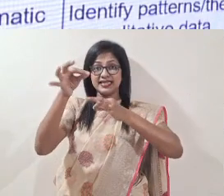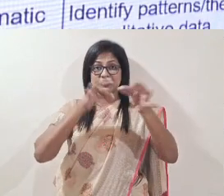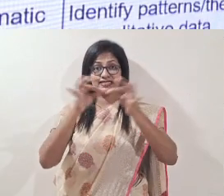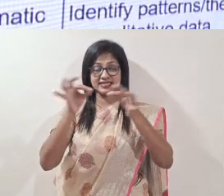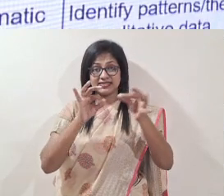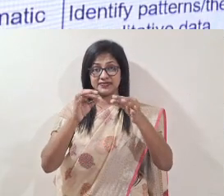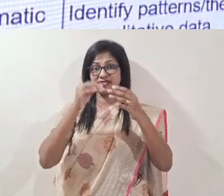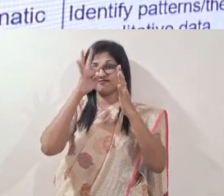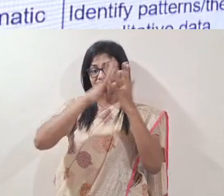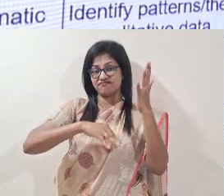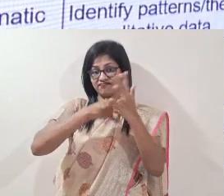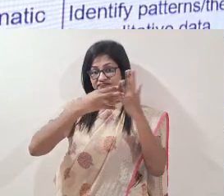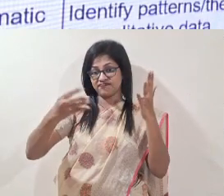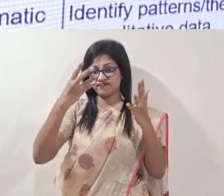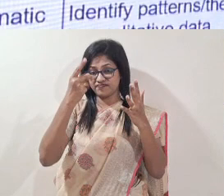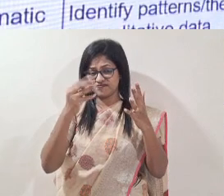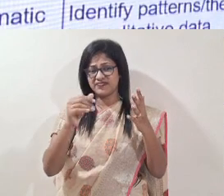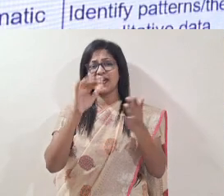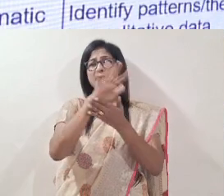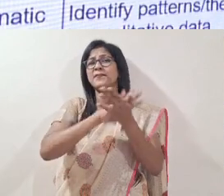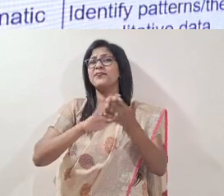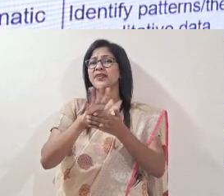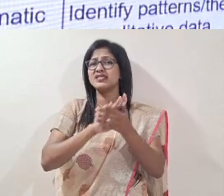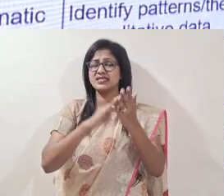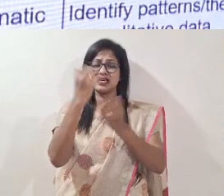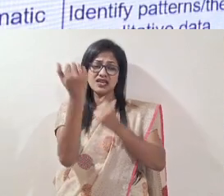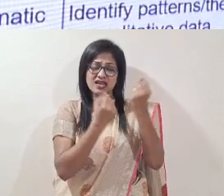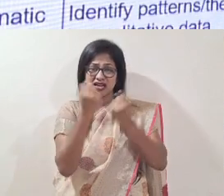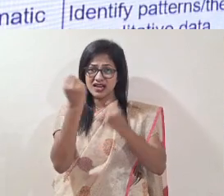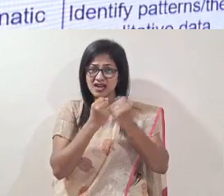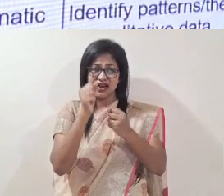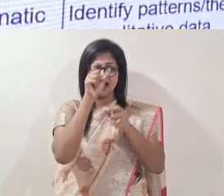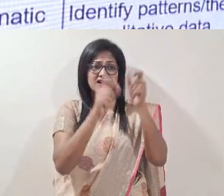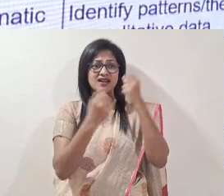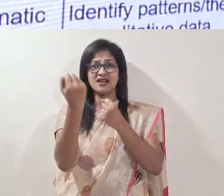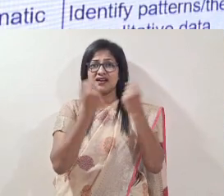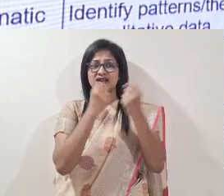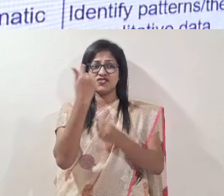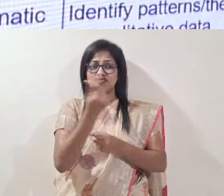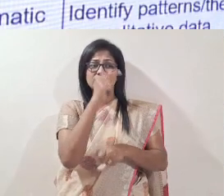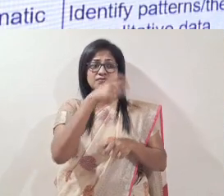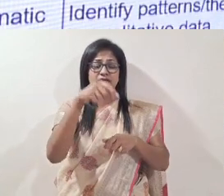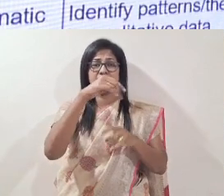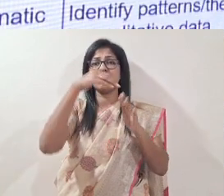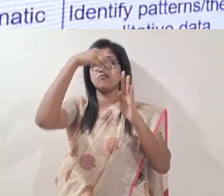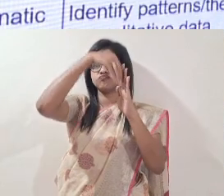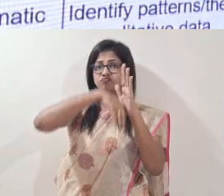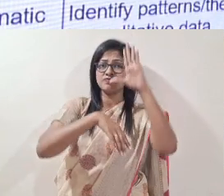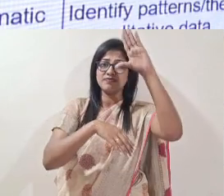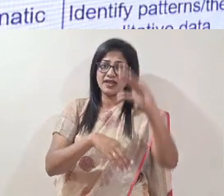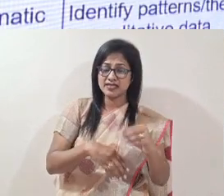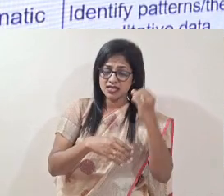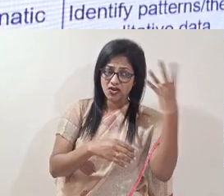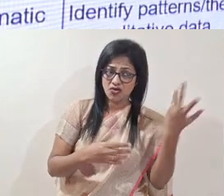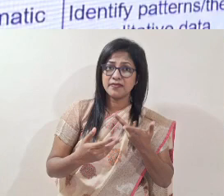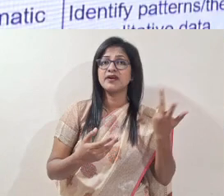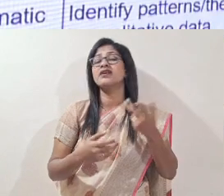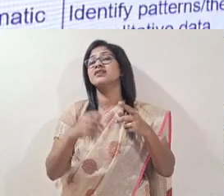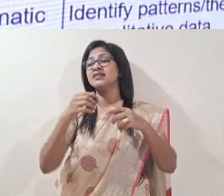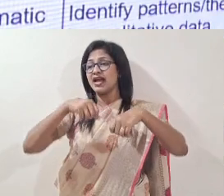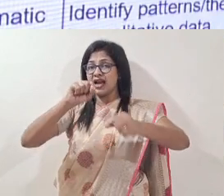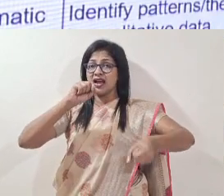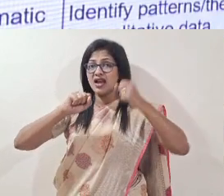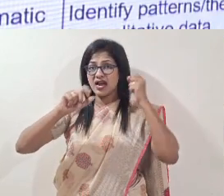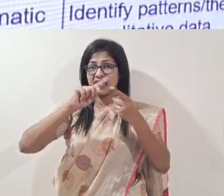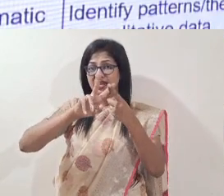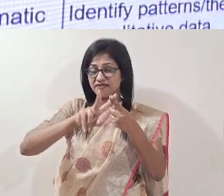statistics. So, basic characteristics: how much car ridership has gone down, how much the e-rickshaws or metros have